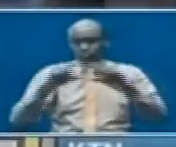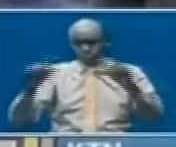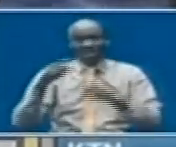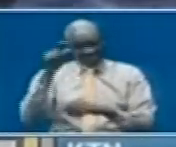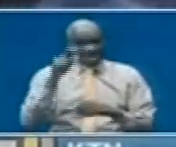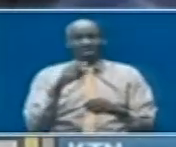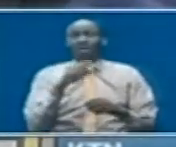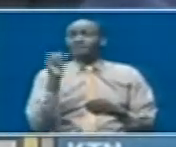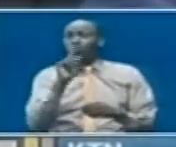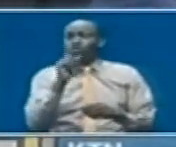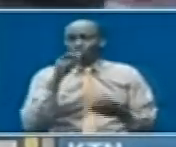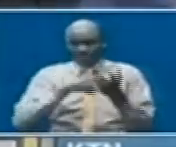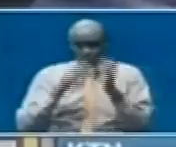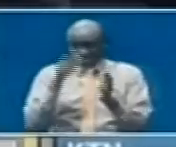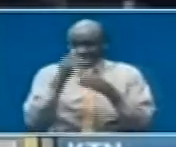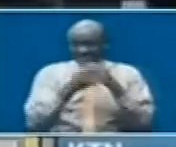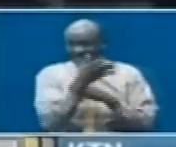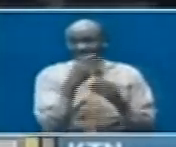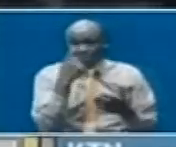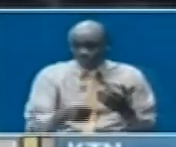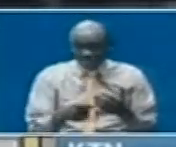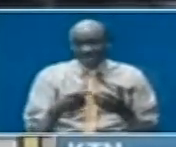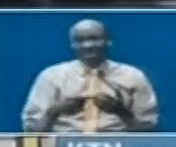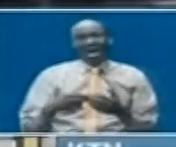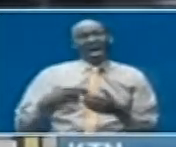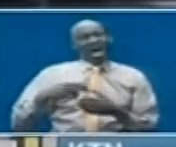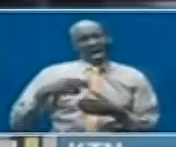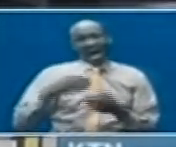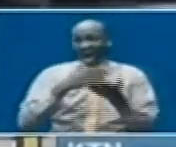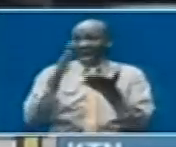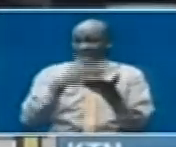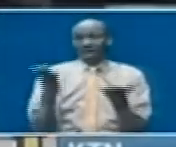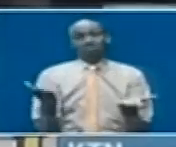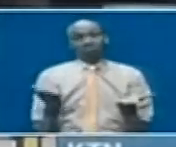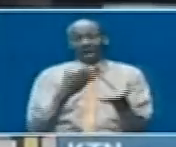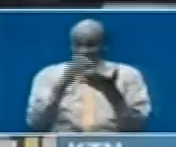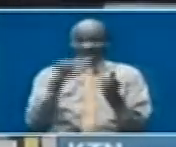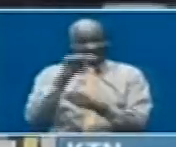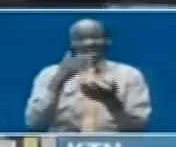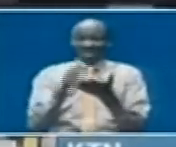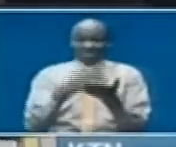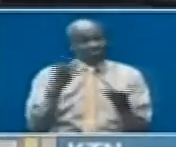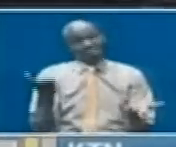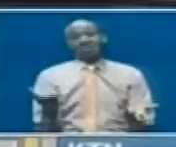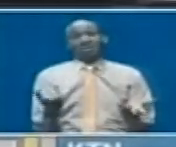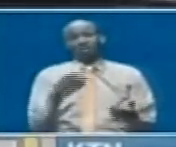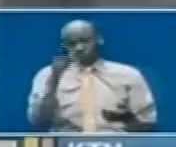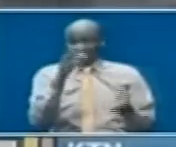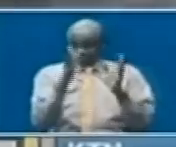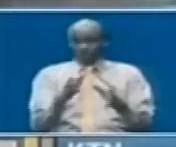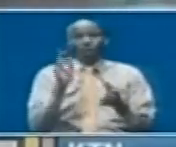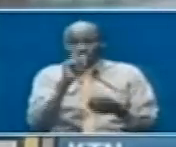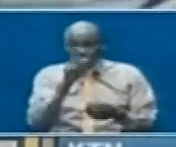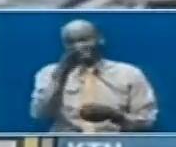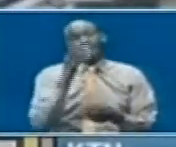Netherlands, blue plates are an indication of hired vehicles or taxis. And it was only his personal vehicle that he was using, which